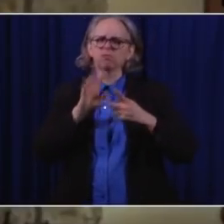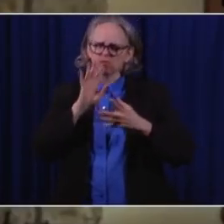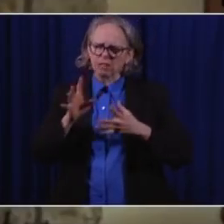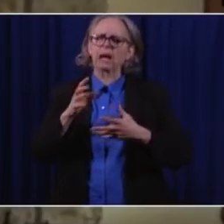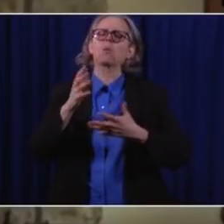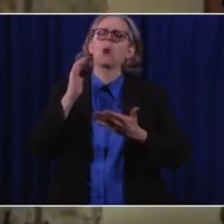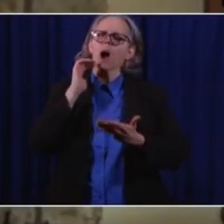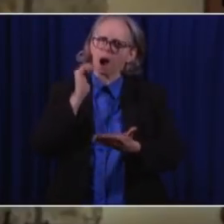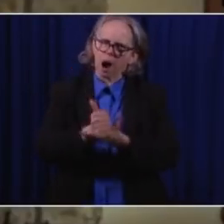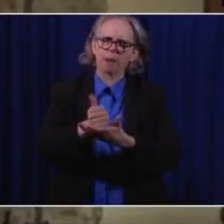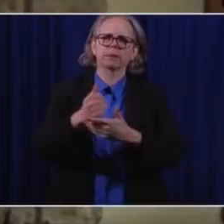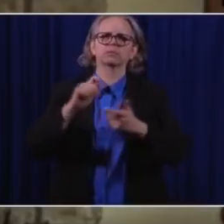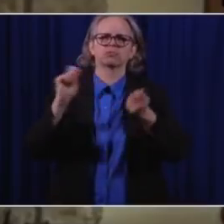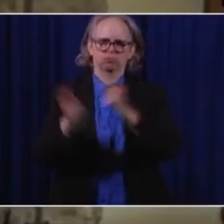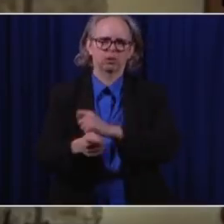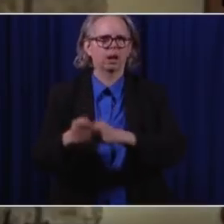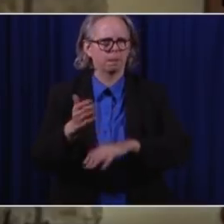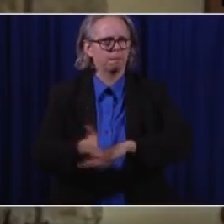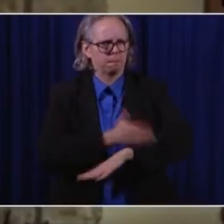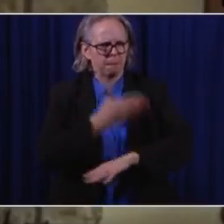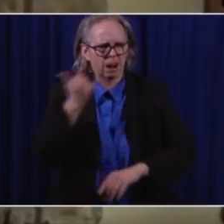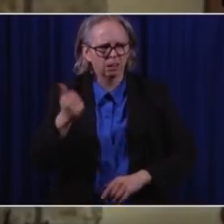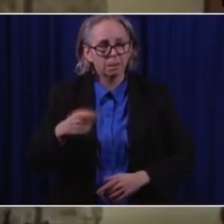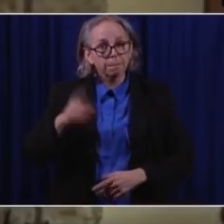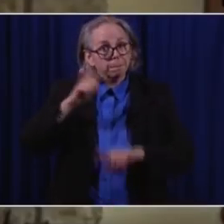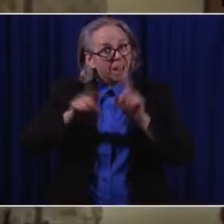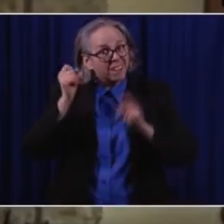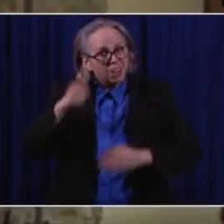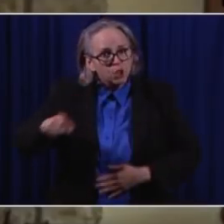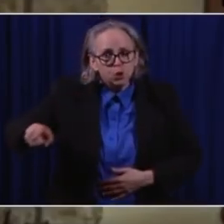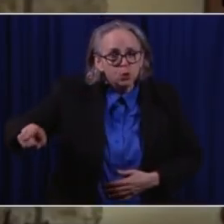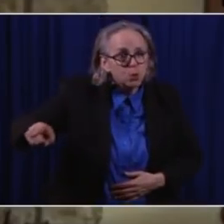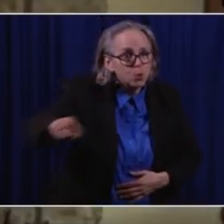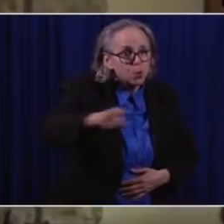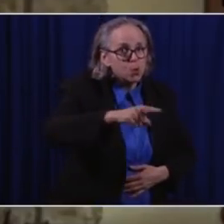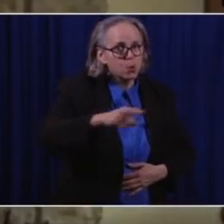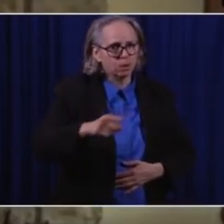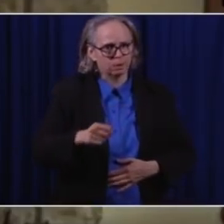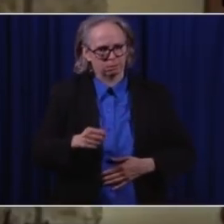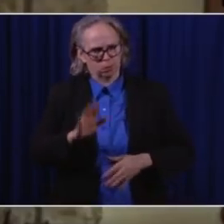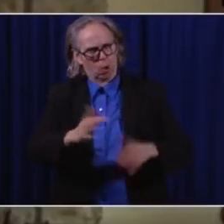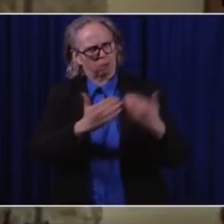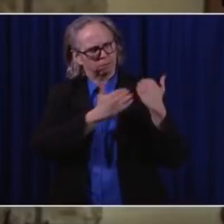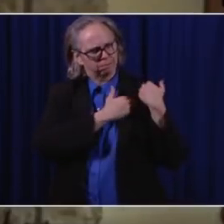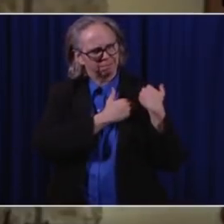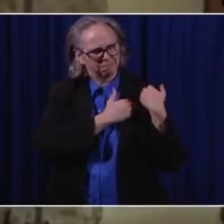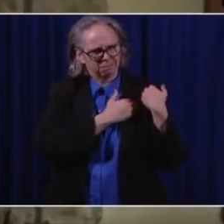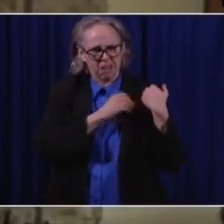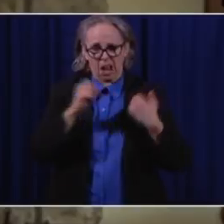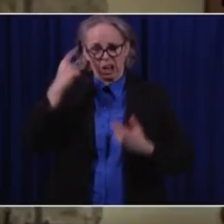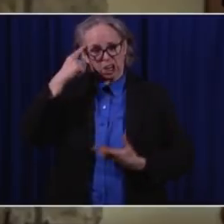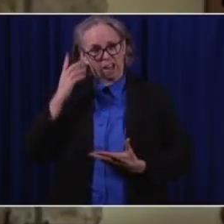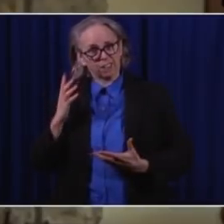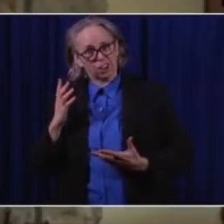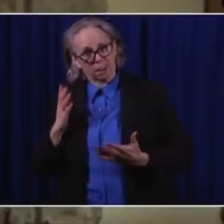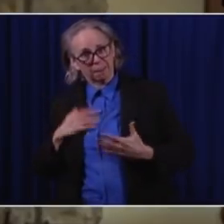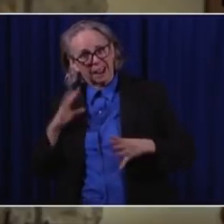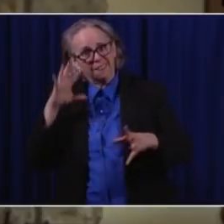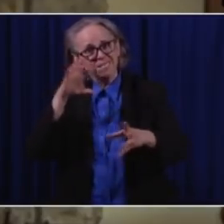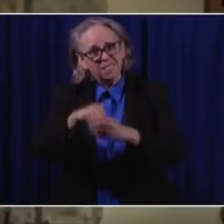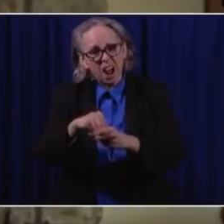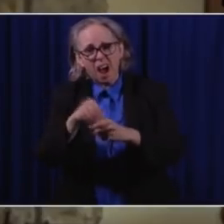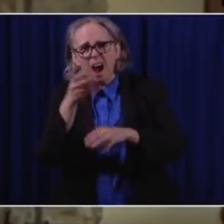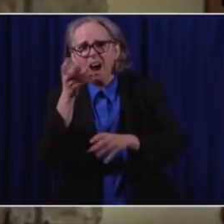own personal lives, and there's no way government can really effectively have an impact on that. It is people who do